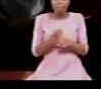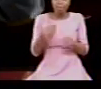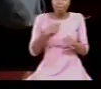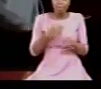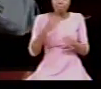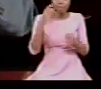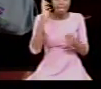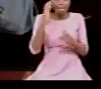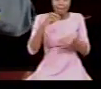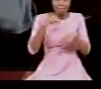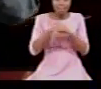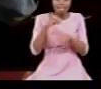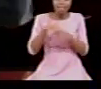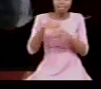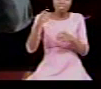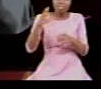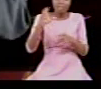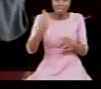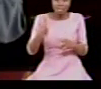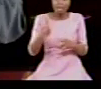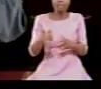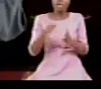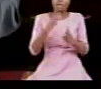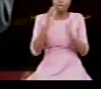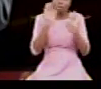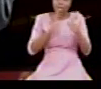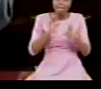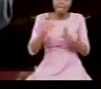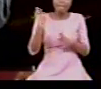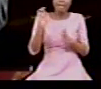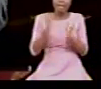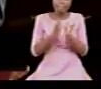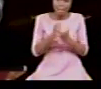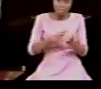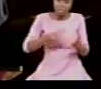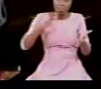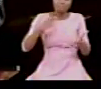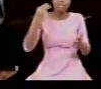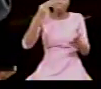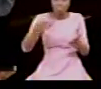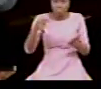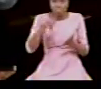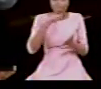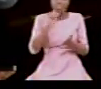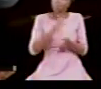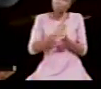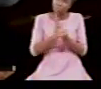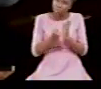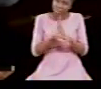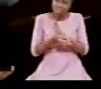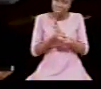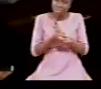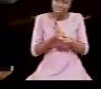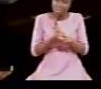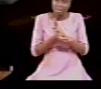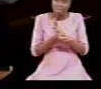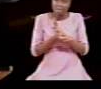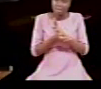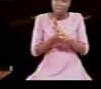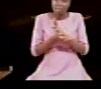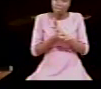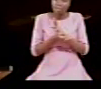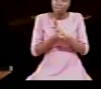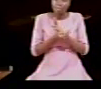Sunday worship, last Sunday message, and so on, Bible study, Thursday, you don't repent, then you